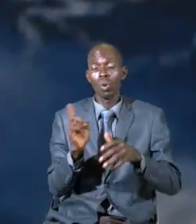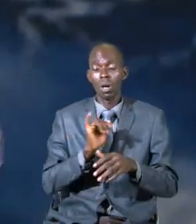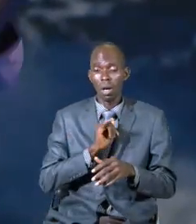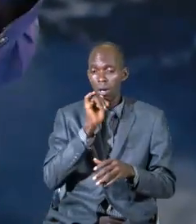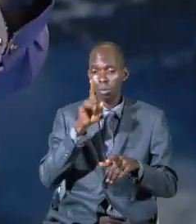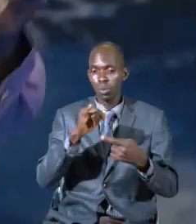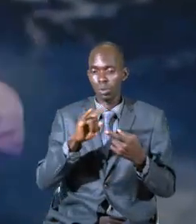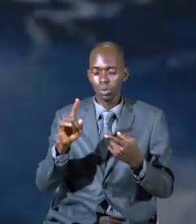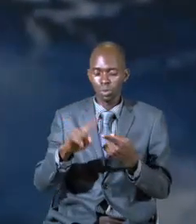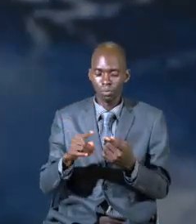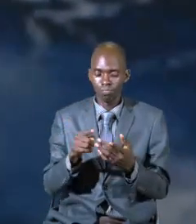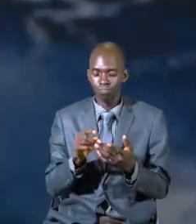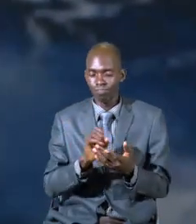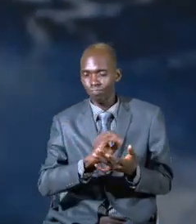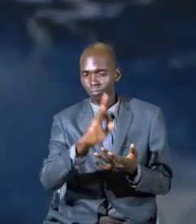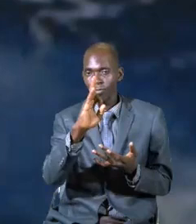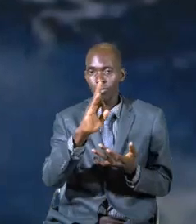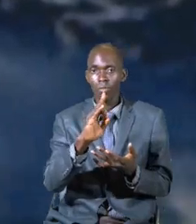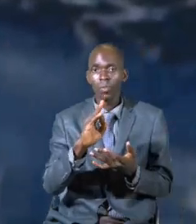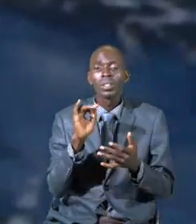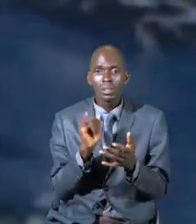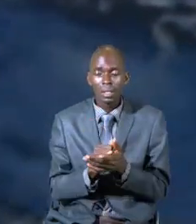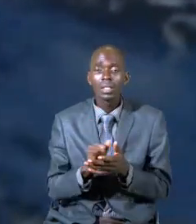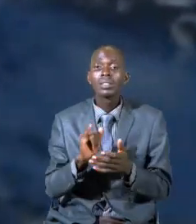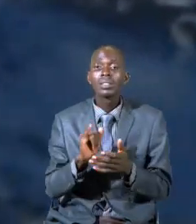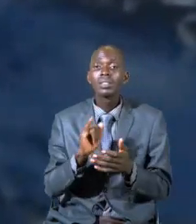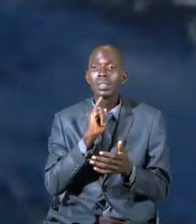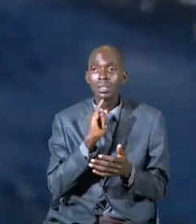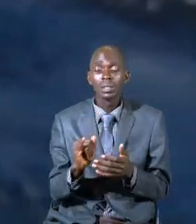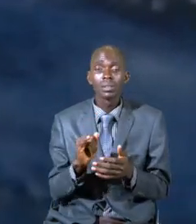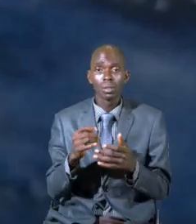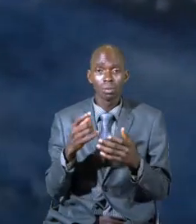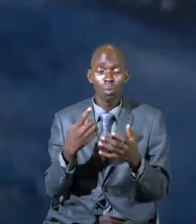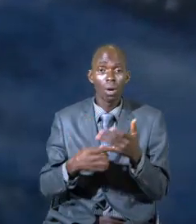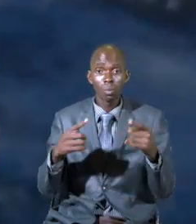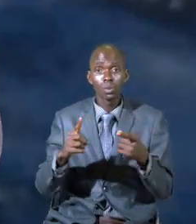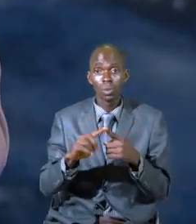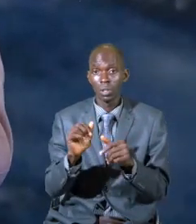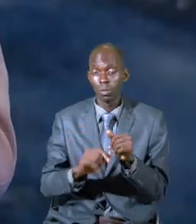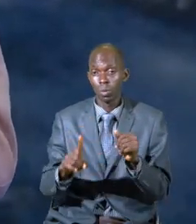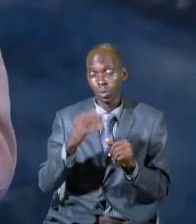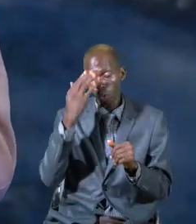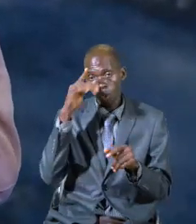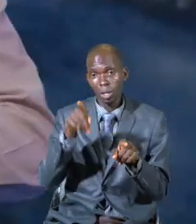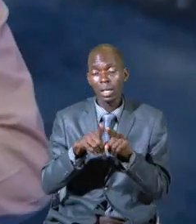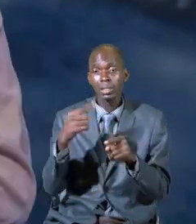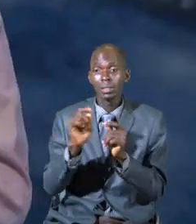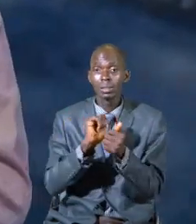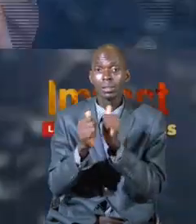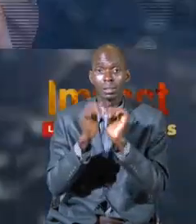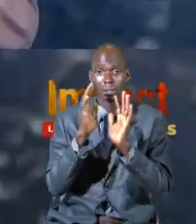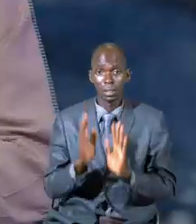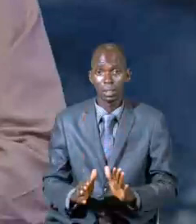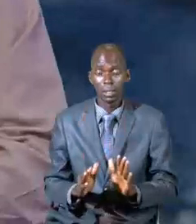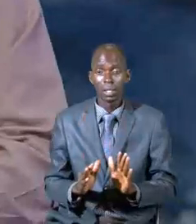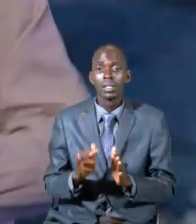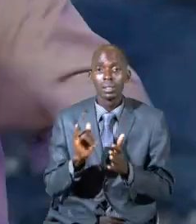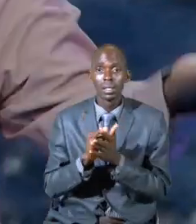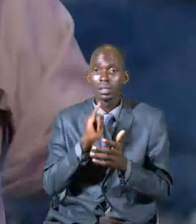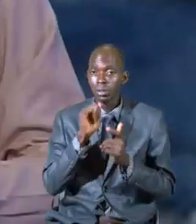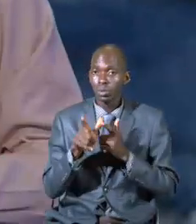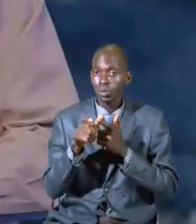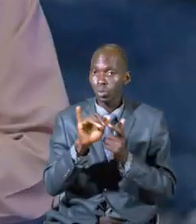takes that up. That happens to everybody. The athlete that is running has to understand that will